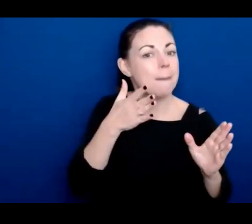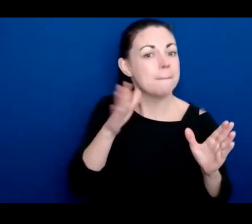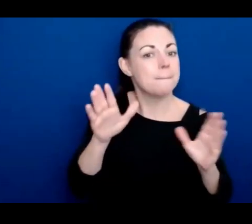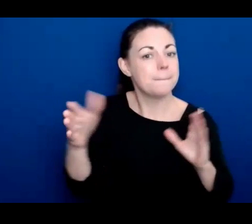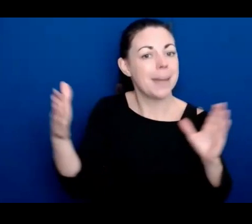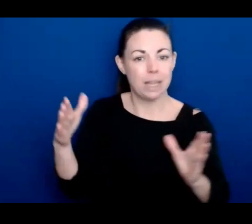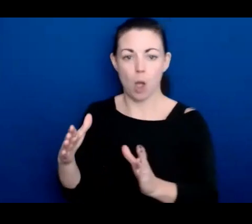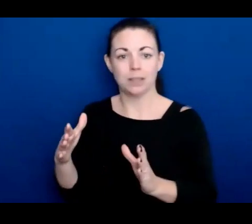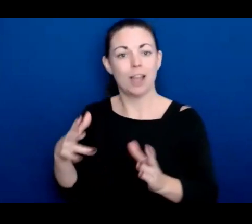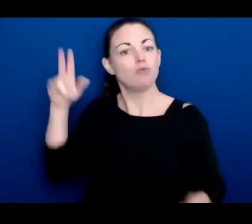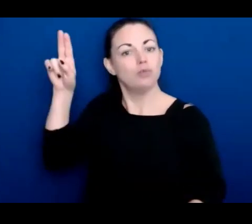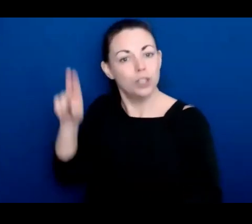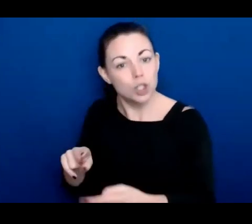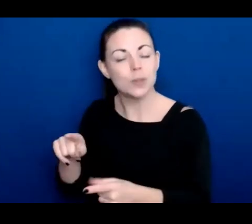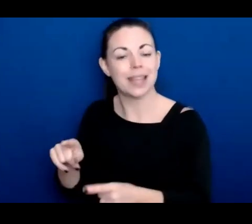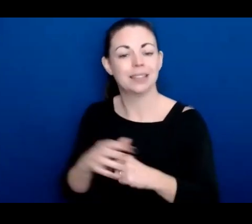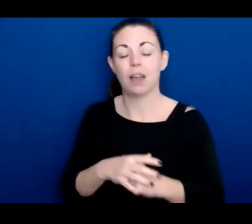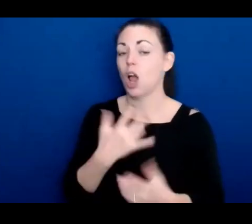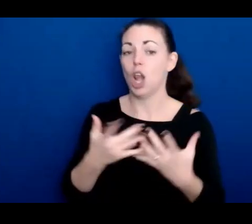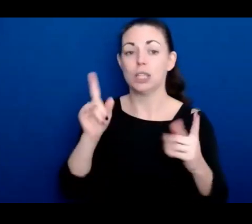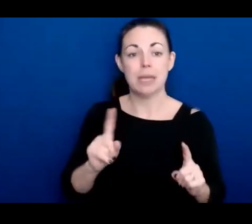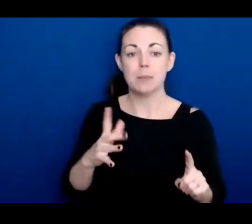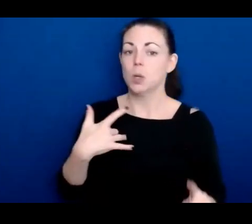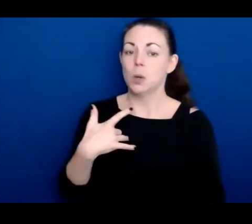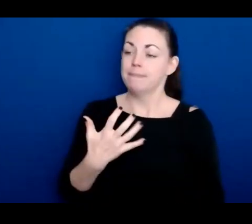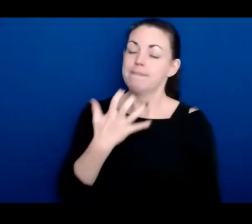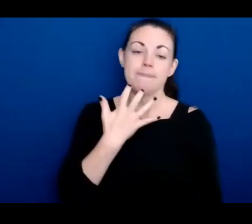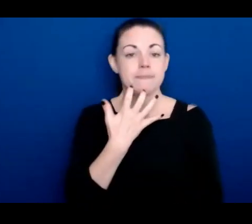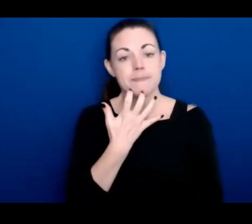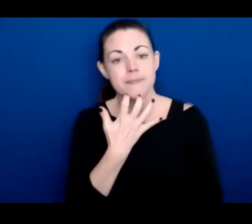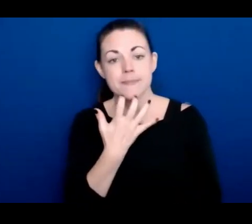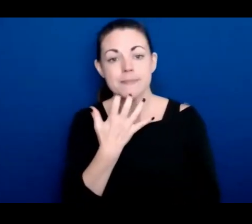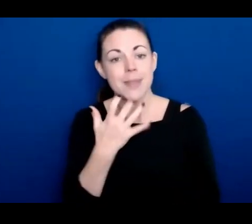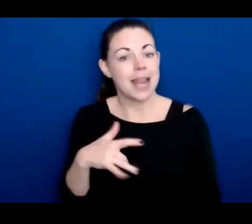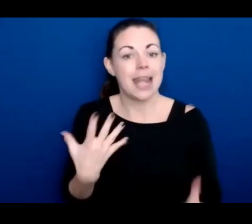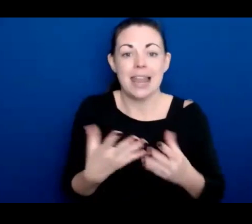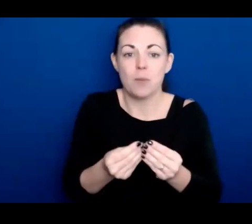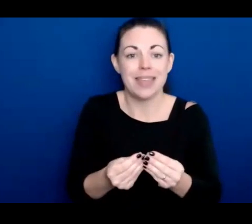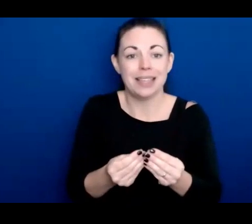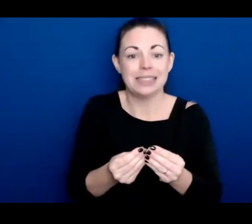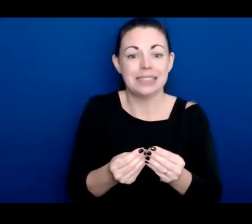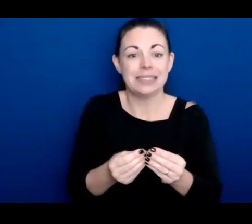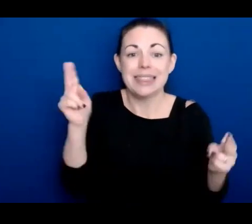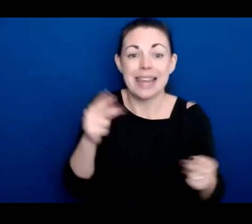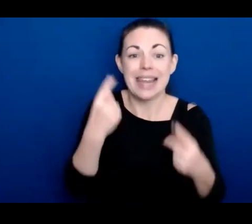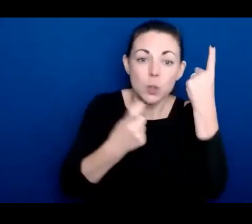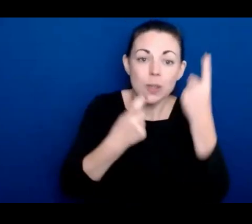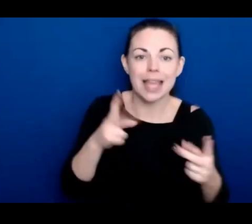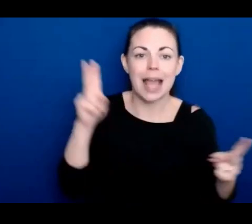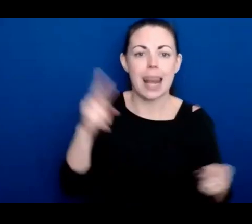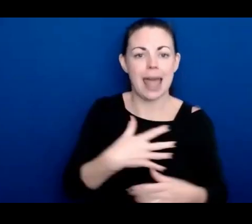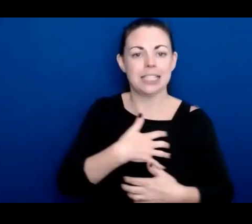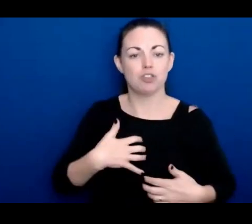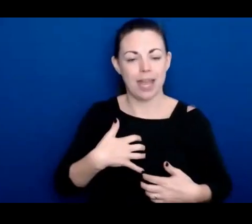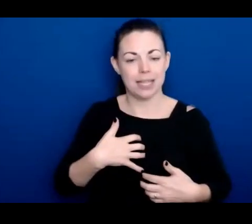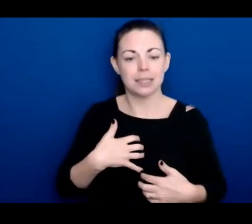with tinnitus just sort of live with it and get on with it, and the less you think about it, the less stressful you get about it, the